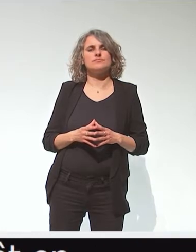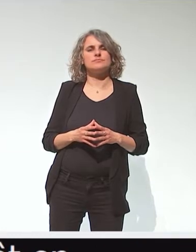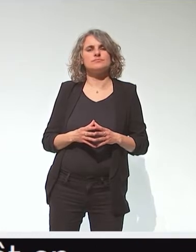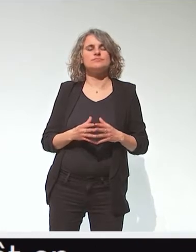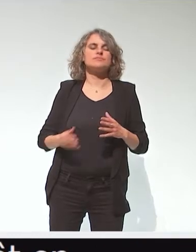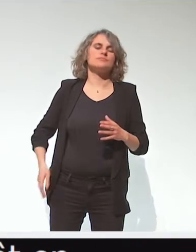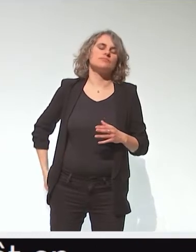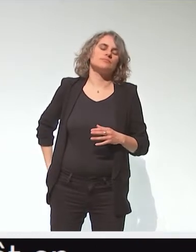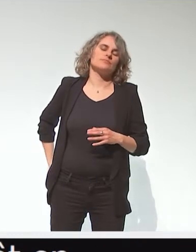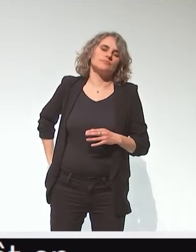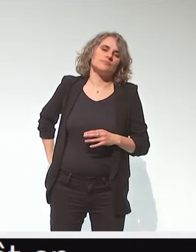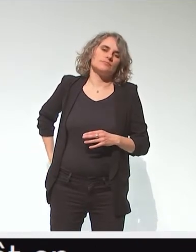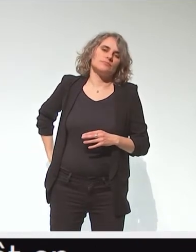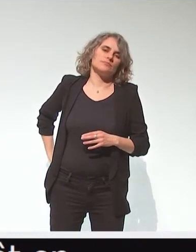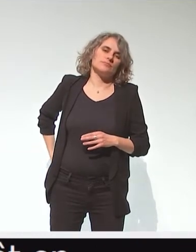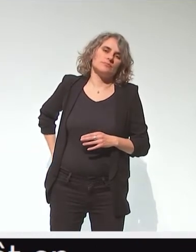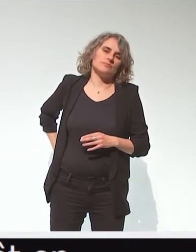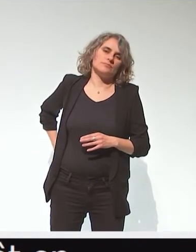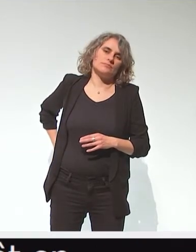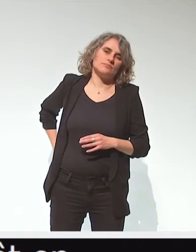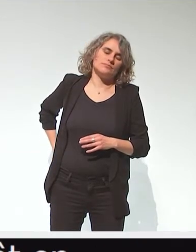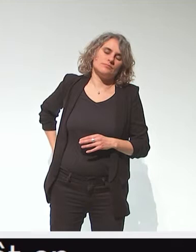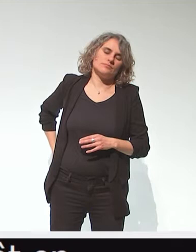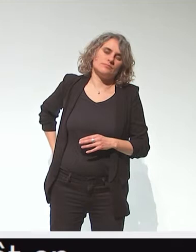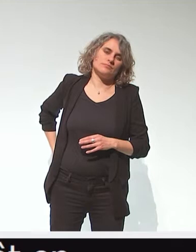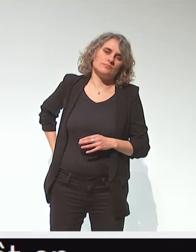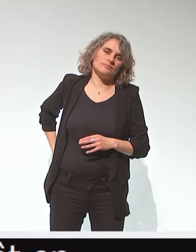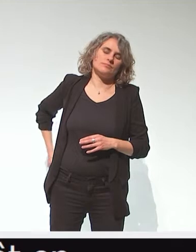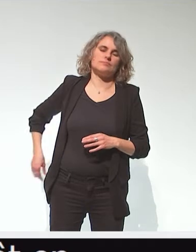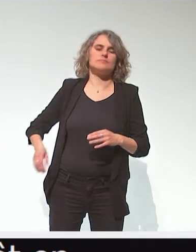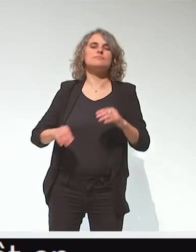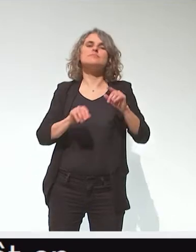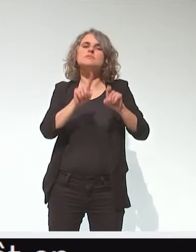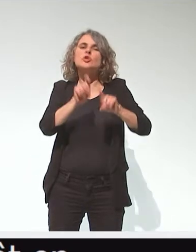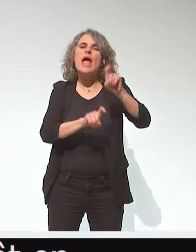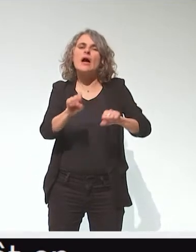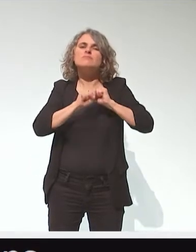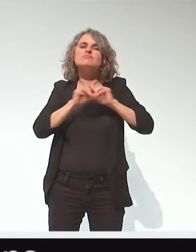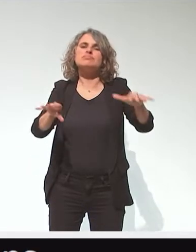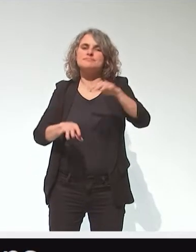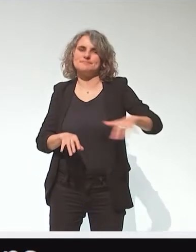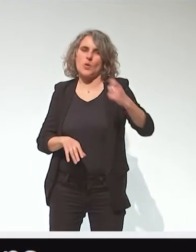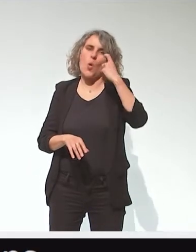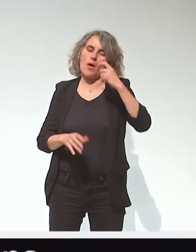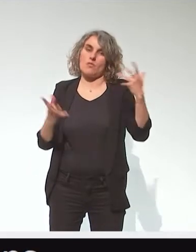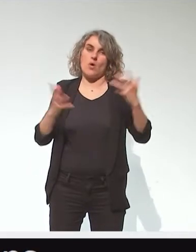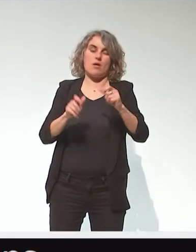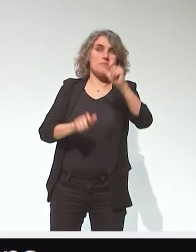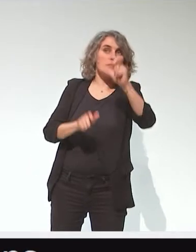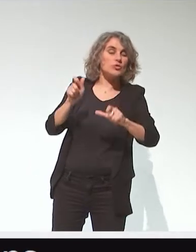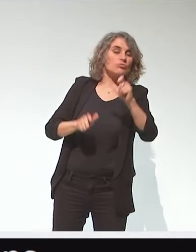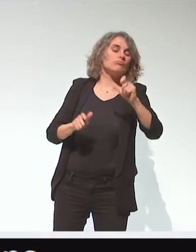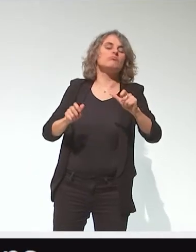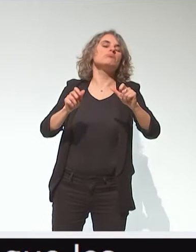of discrimination in the workplace of the general population is 3%. But